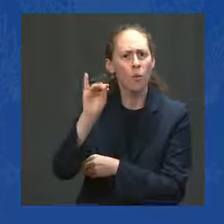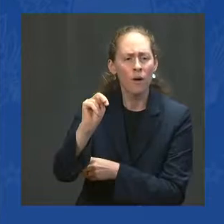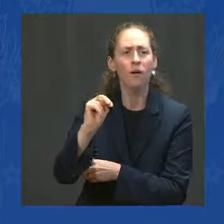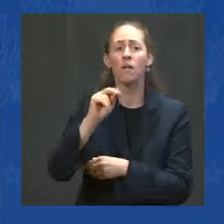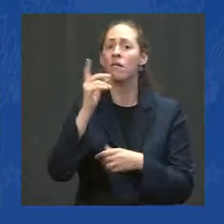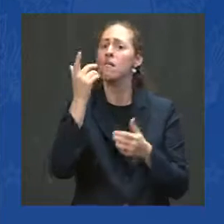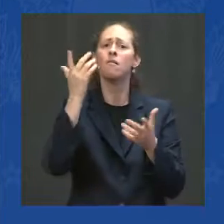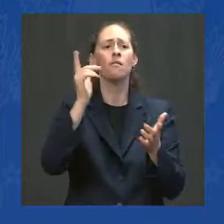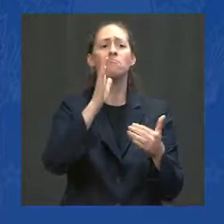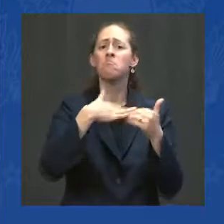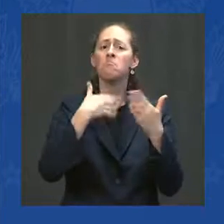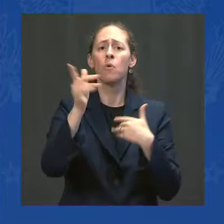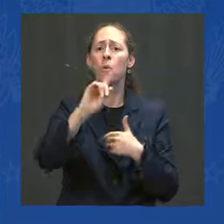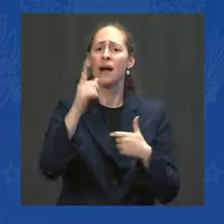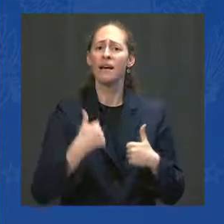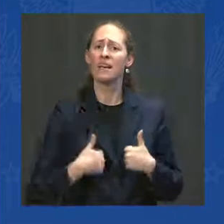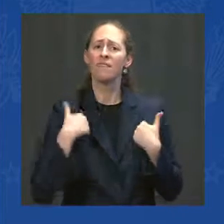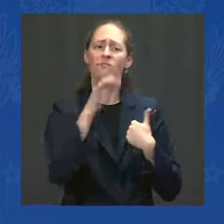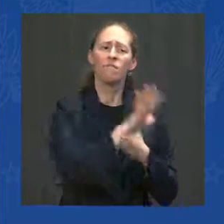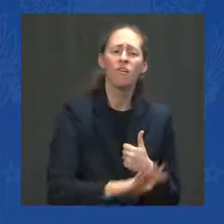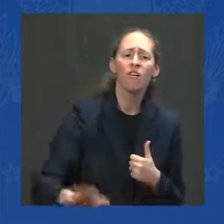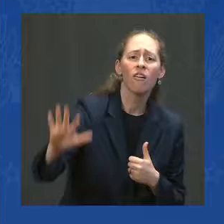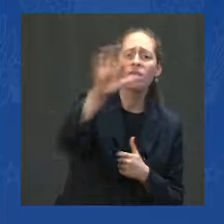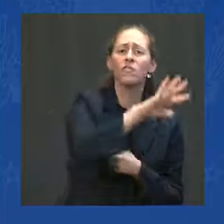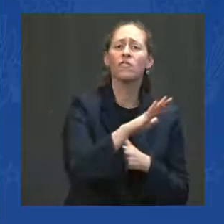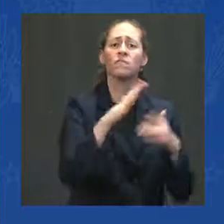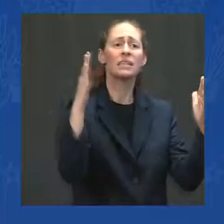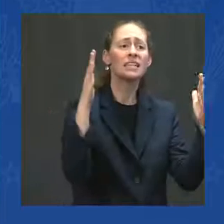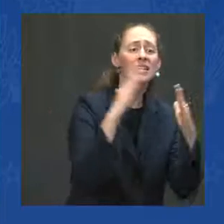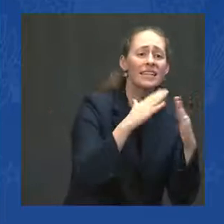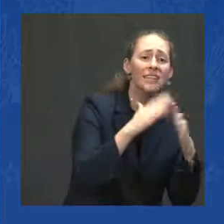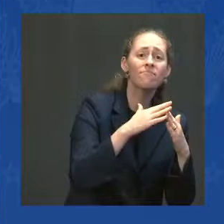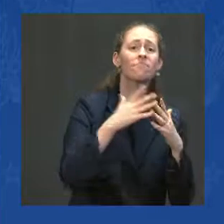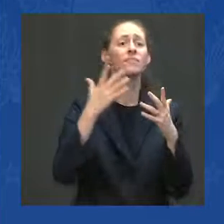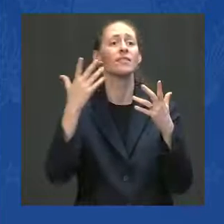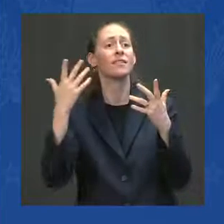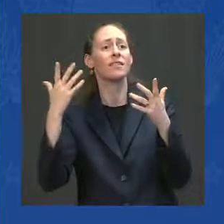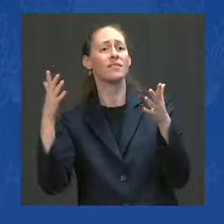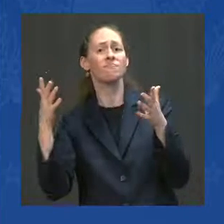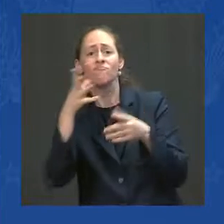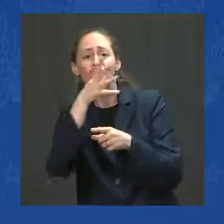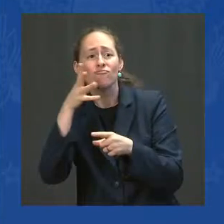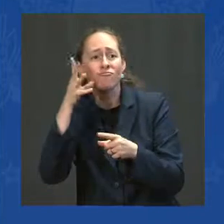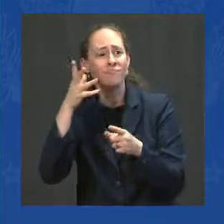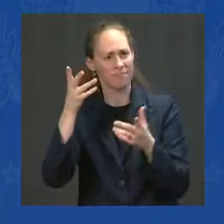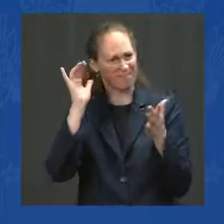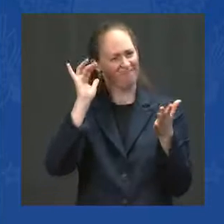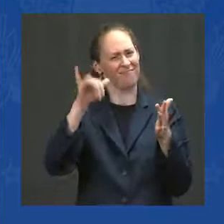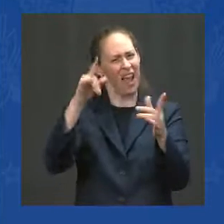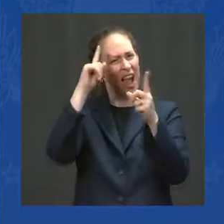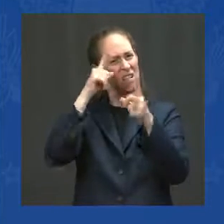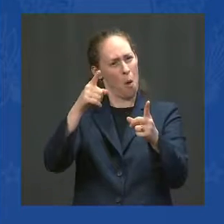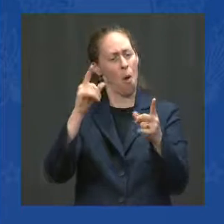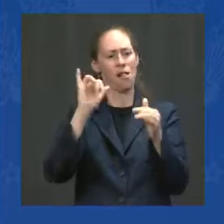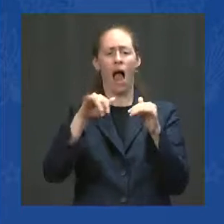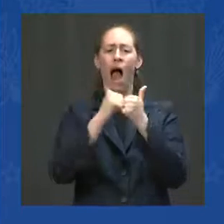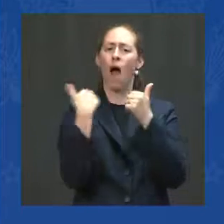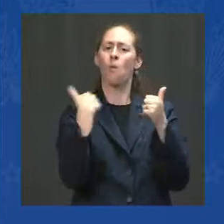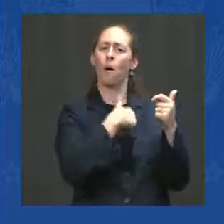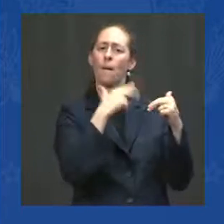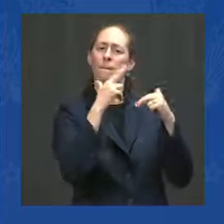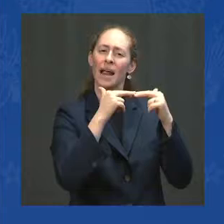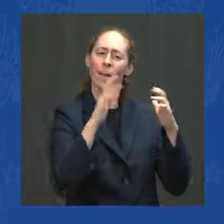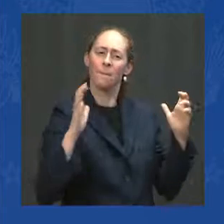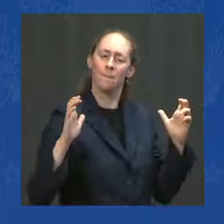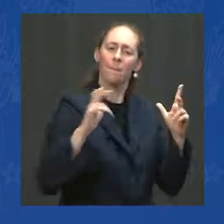communities. America, this is how we truly build back better. This